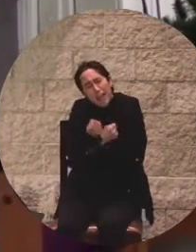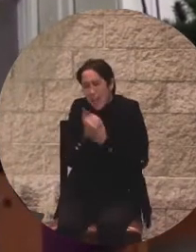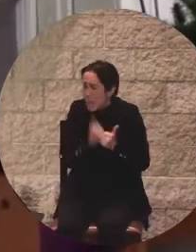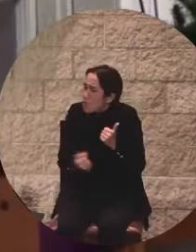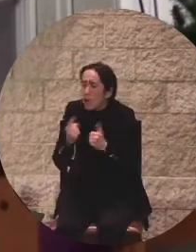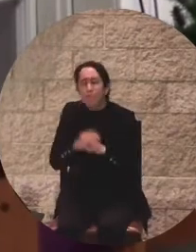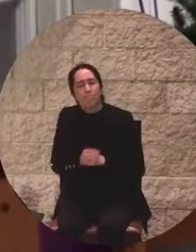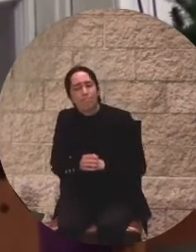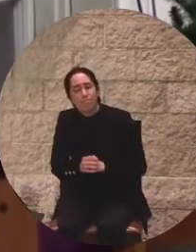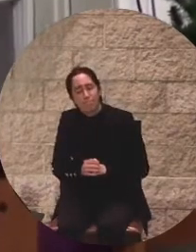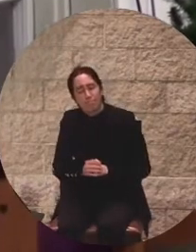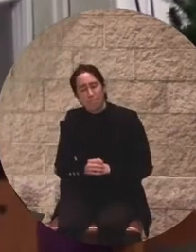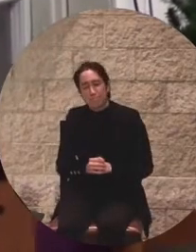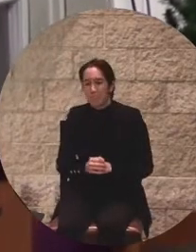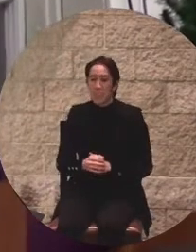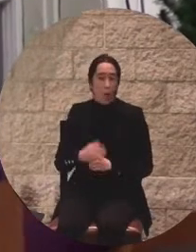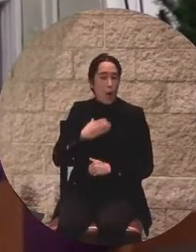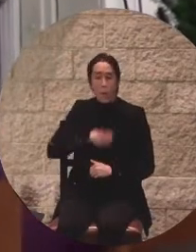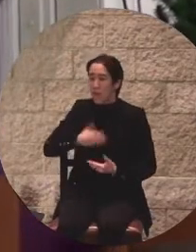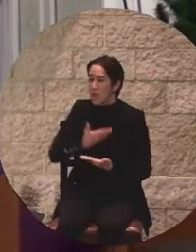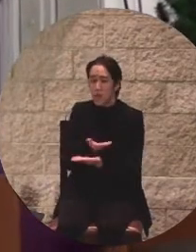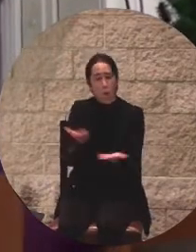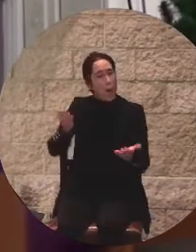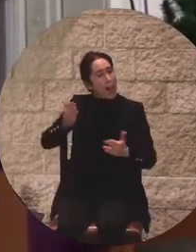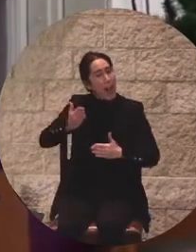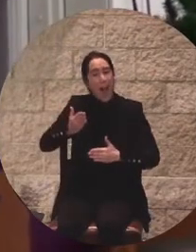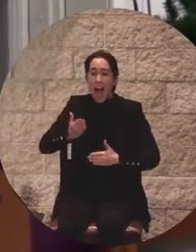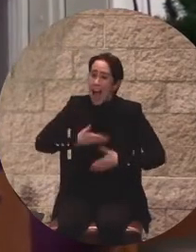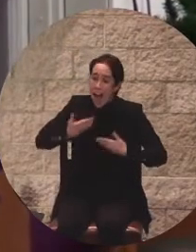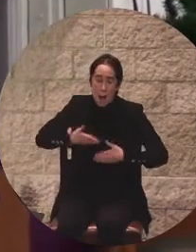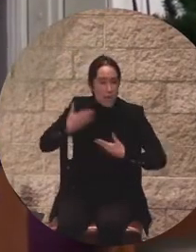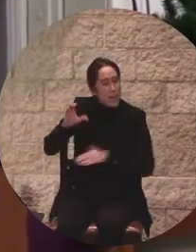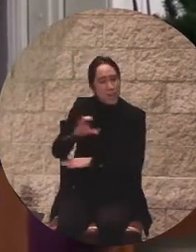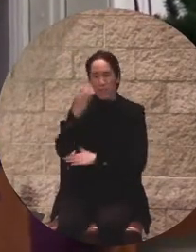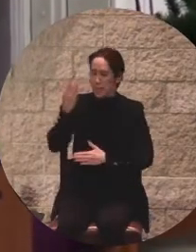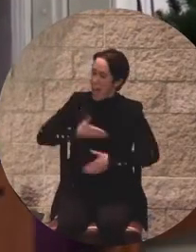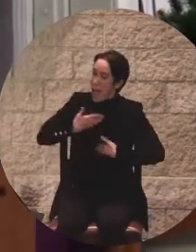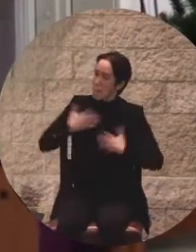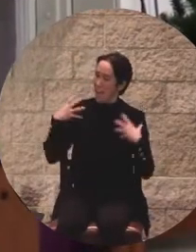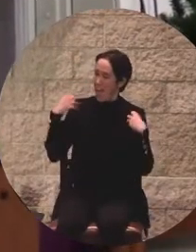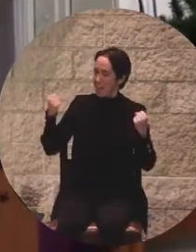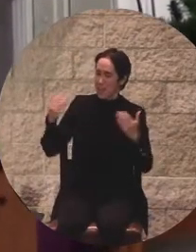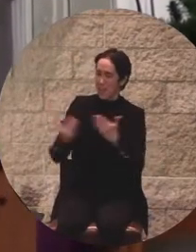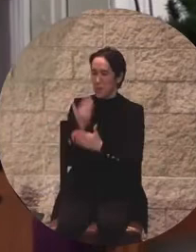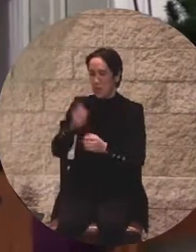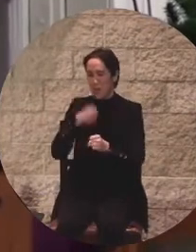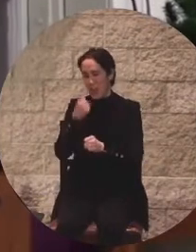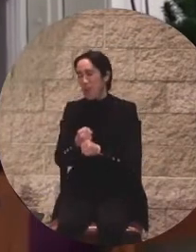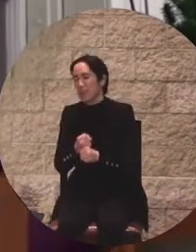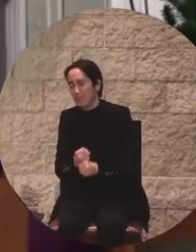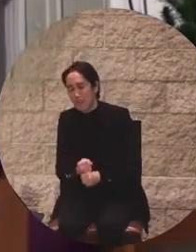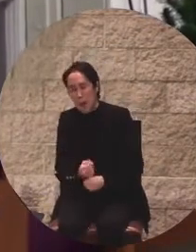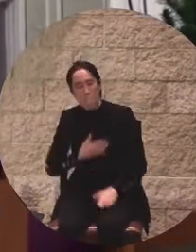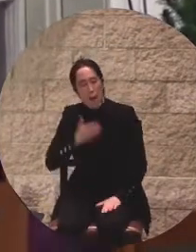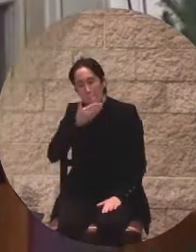and a happy and healthy New Year. We hope to see you very, very soon. Best to all.